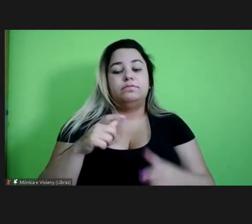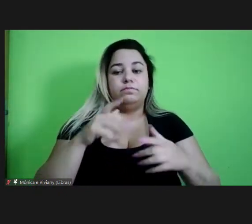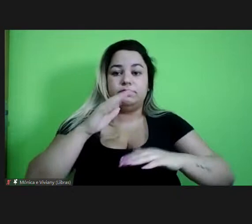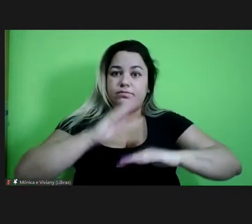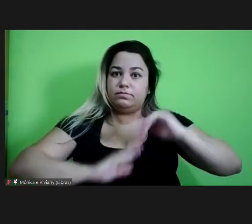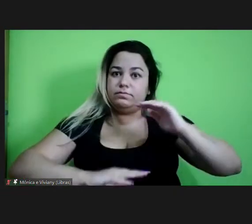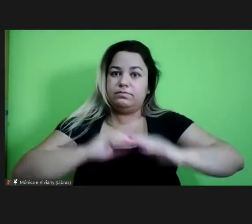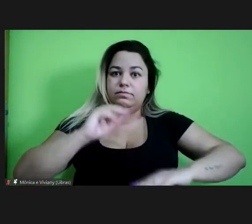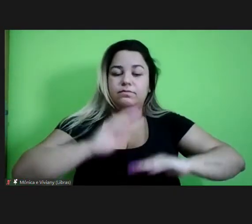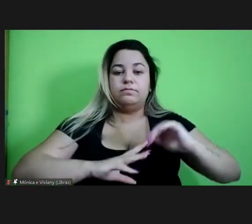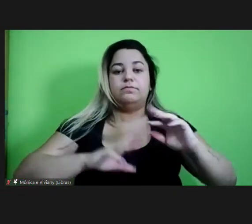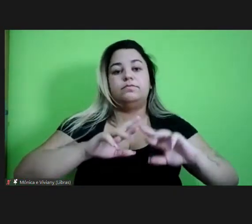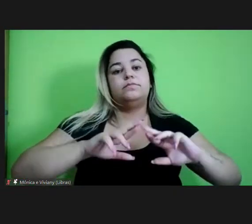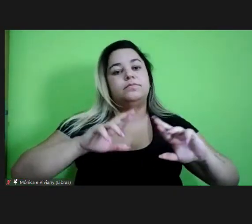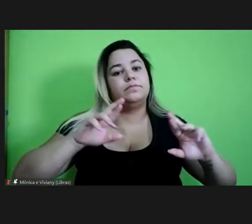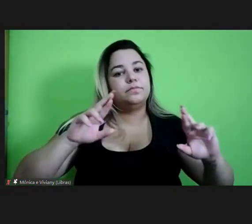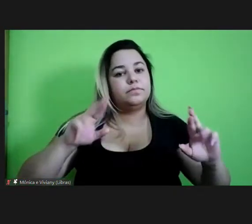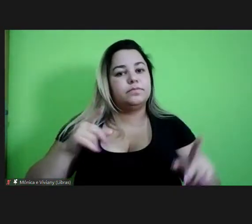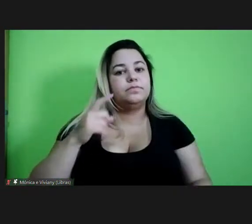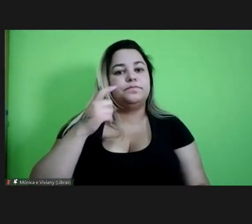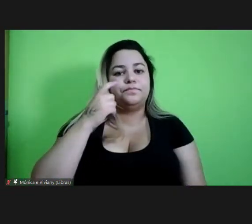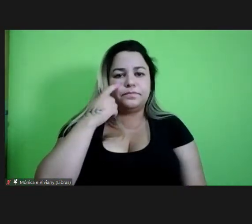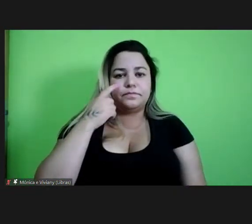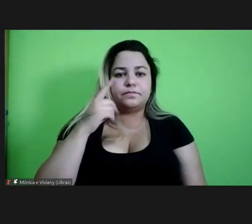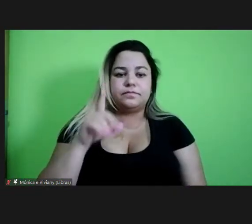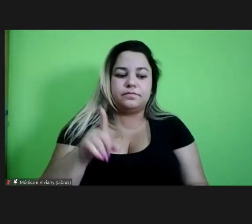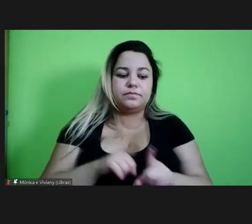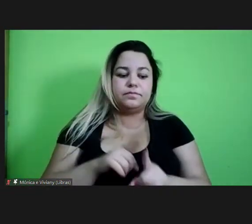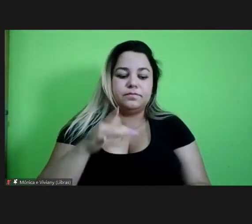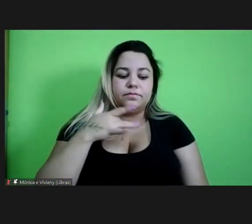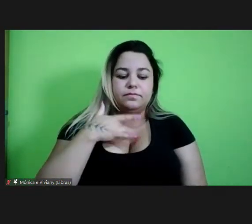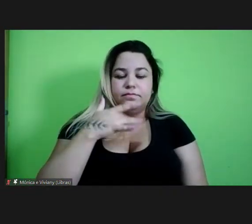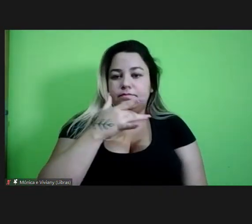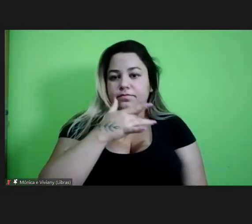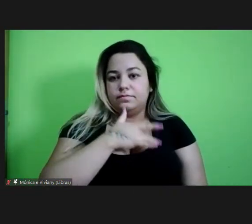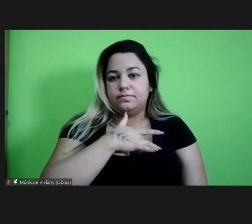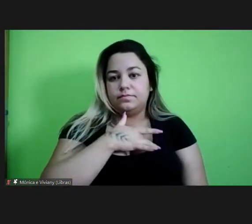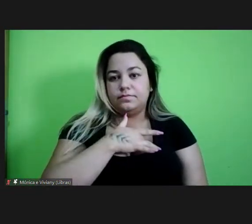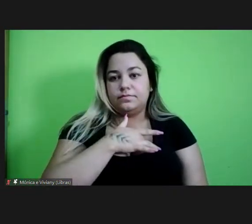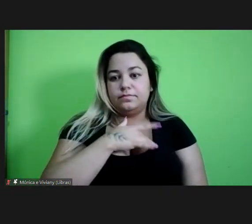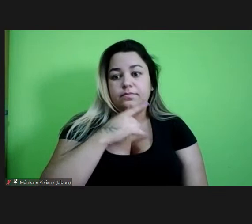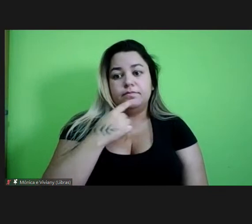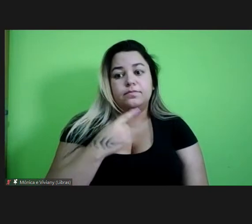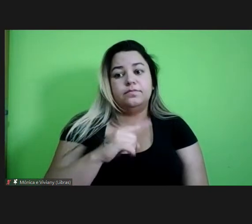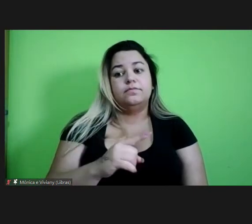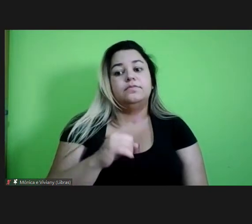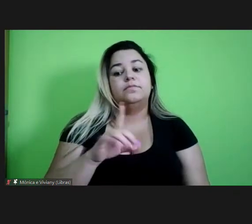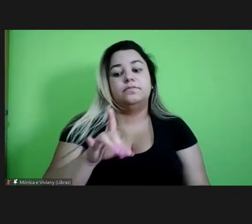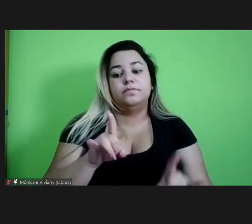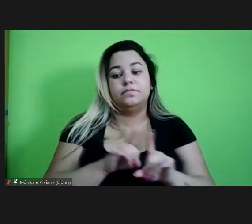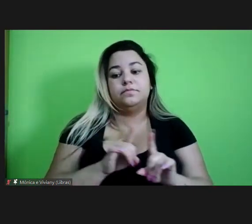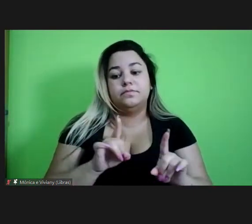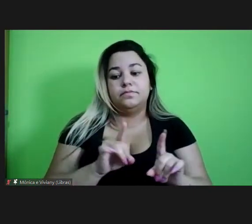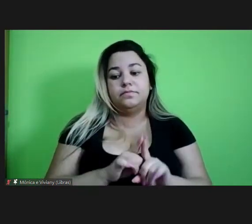professional areas and the different levels of attention to health. And then the issue